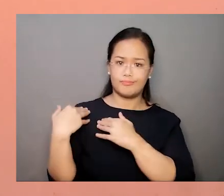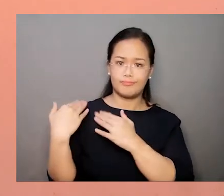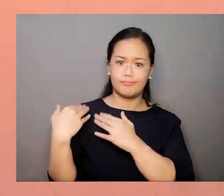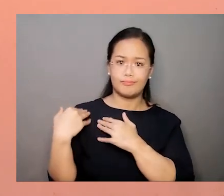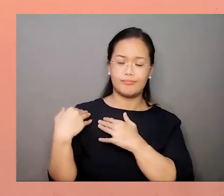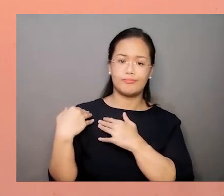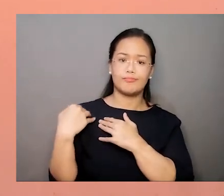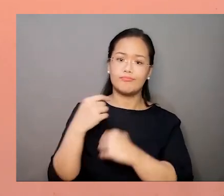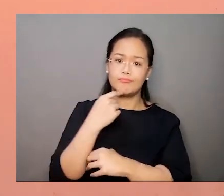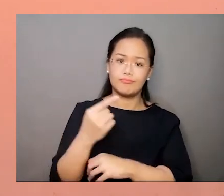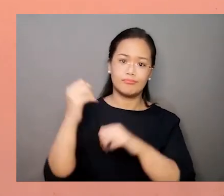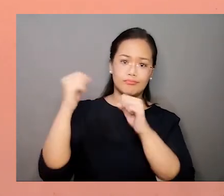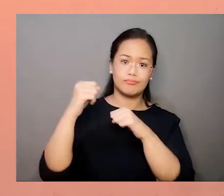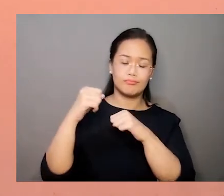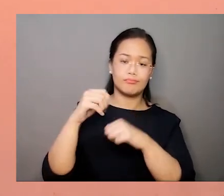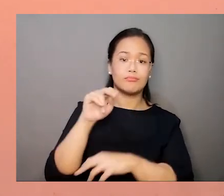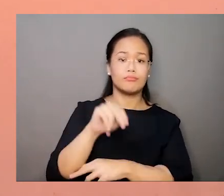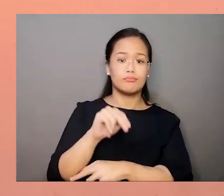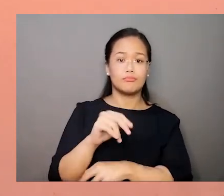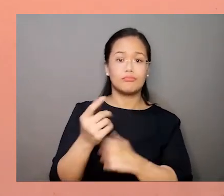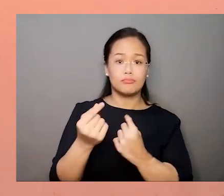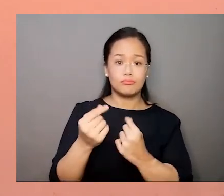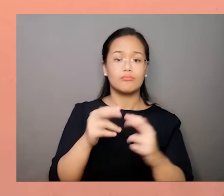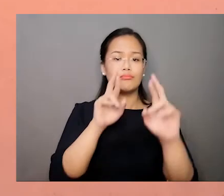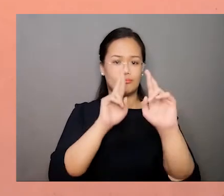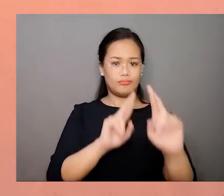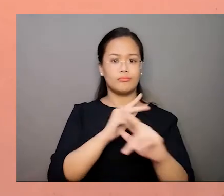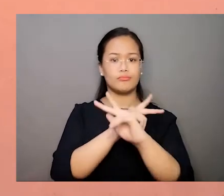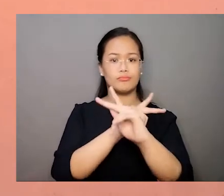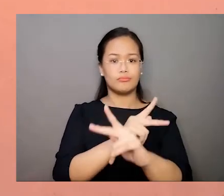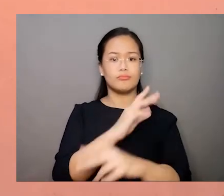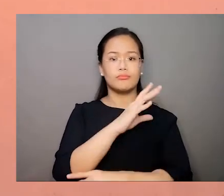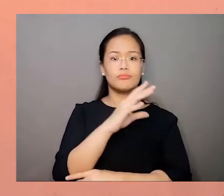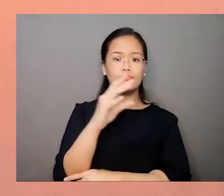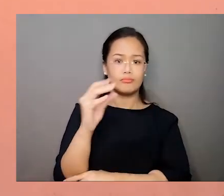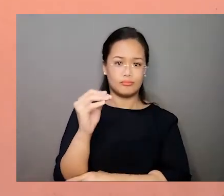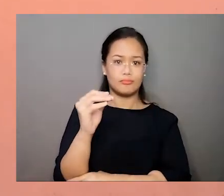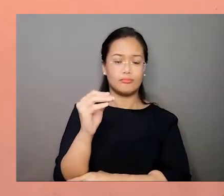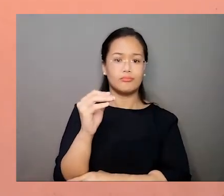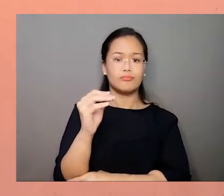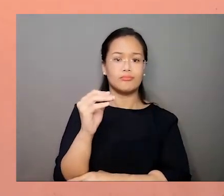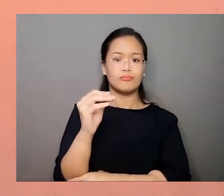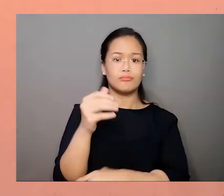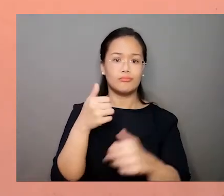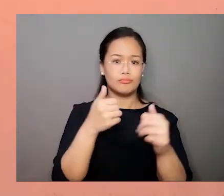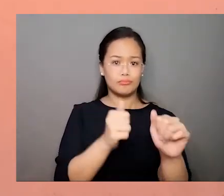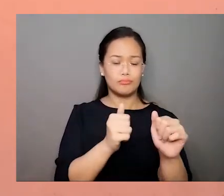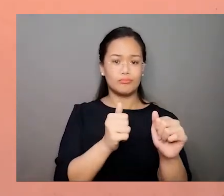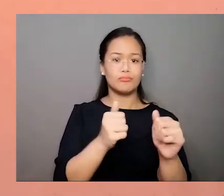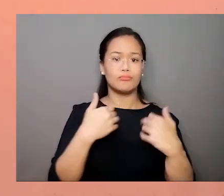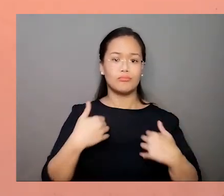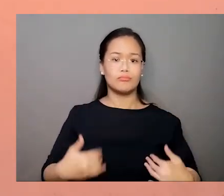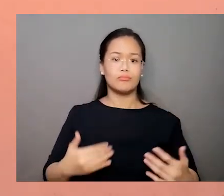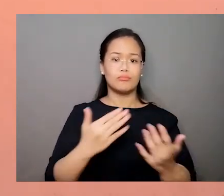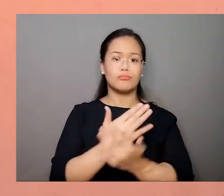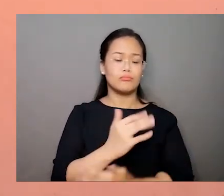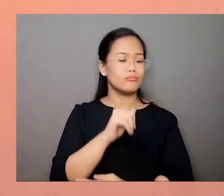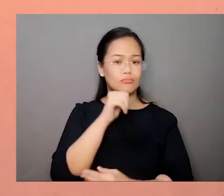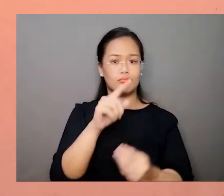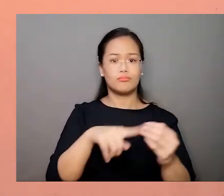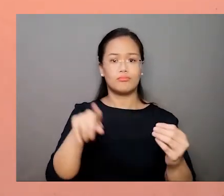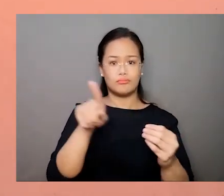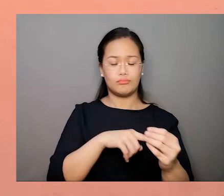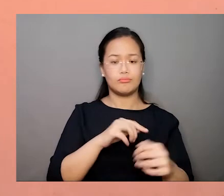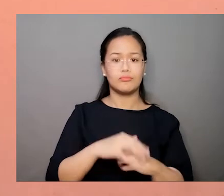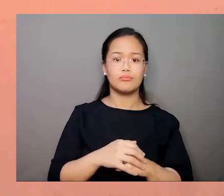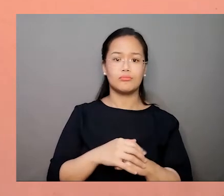Convention to respect, protect, and fulfill women's rights to non-discrimination and to